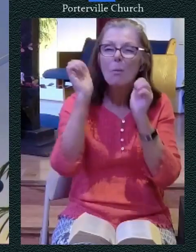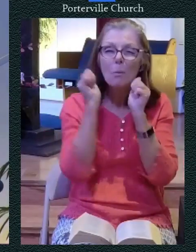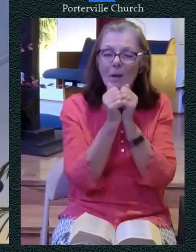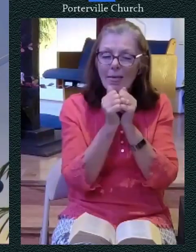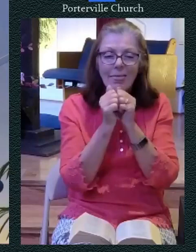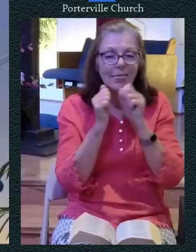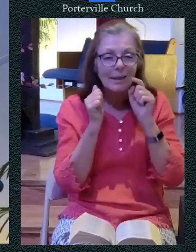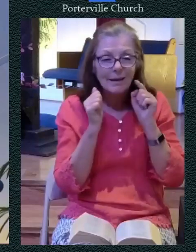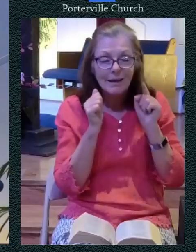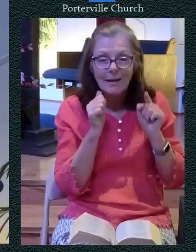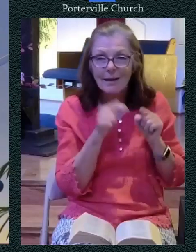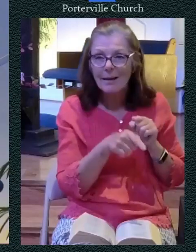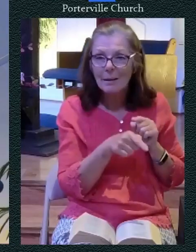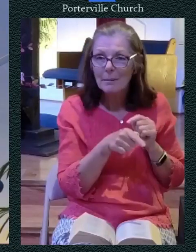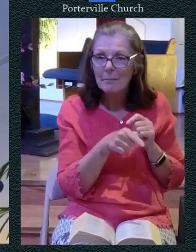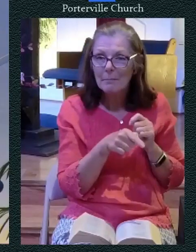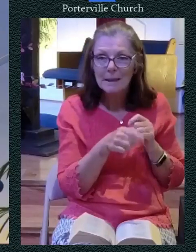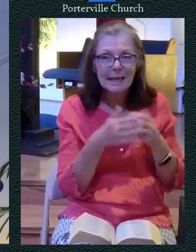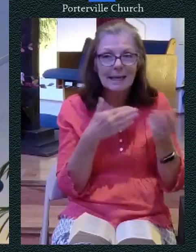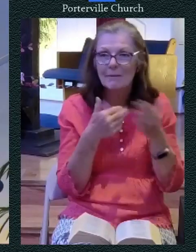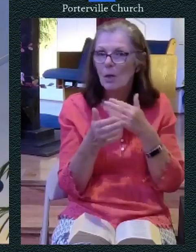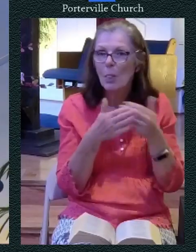of his difficulty.